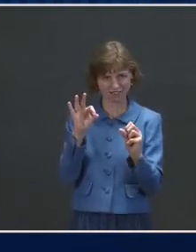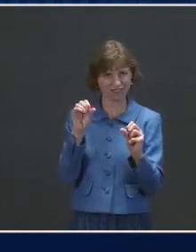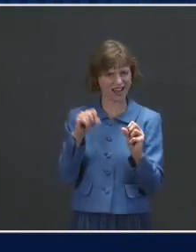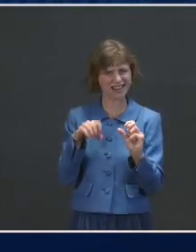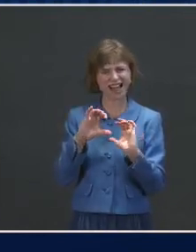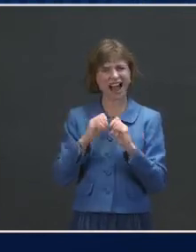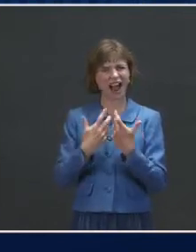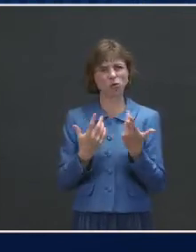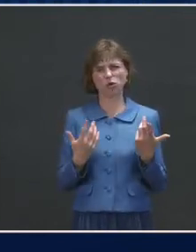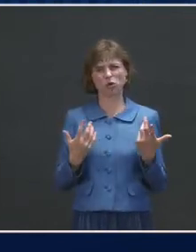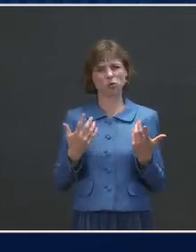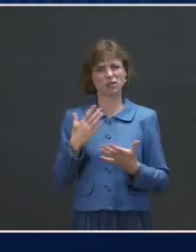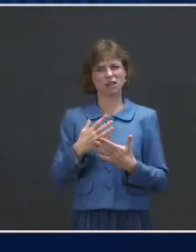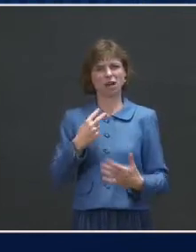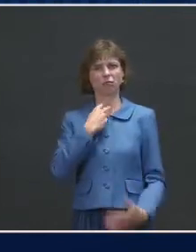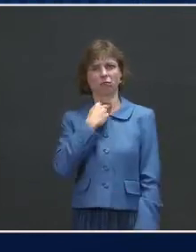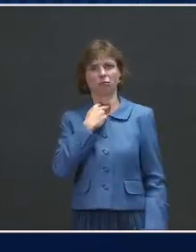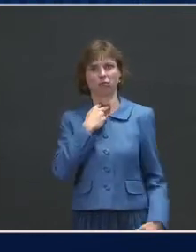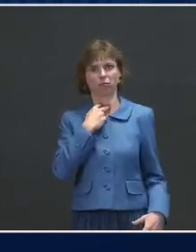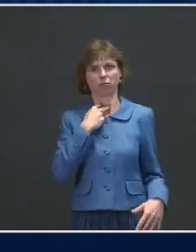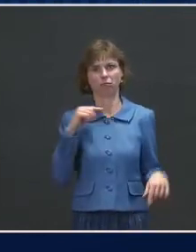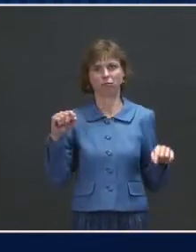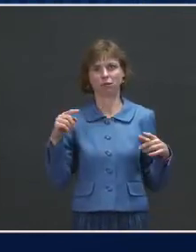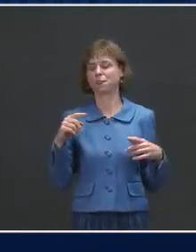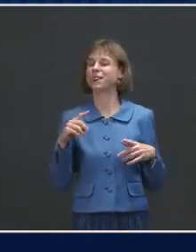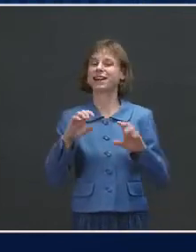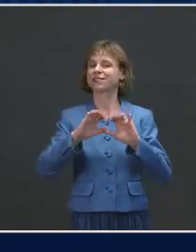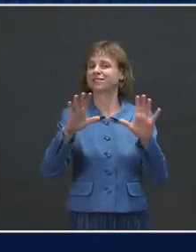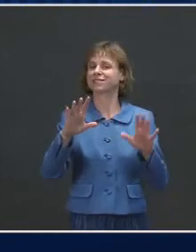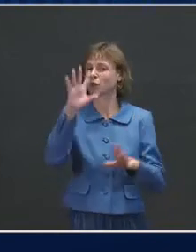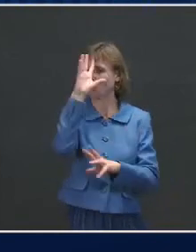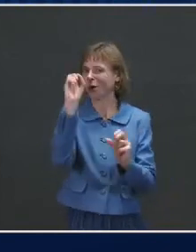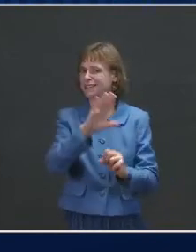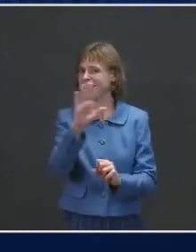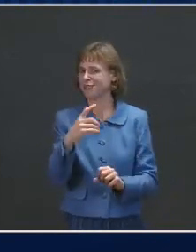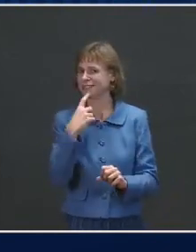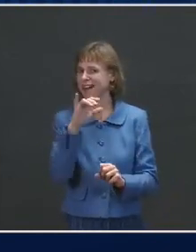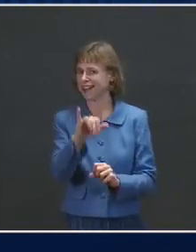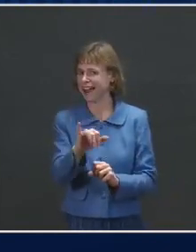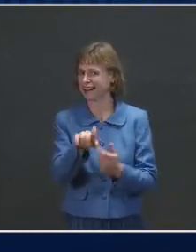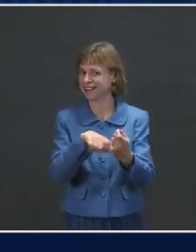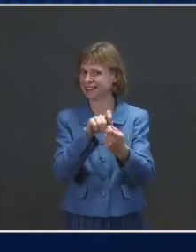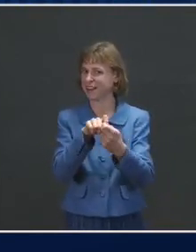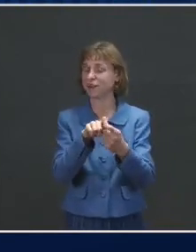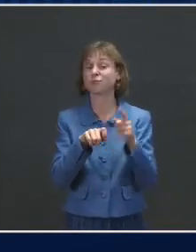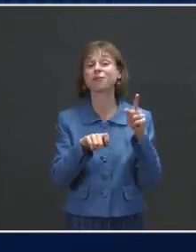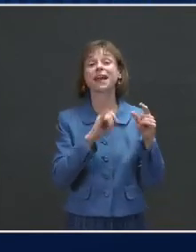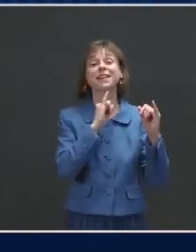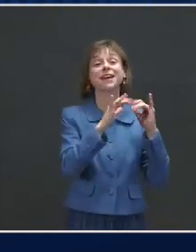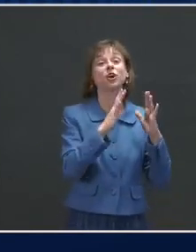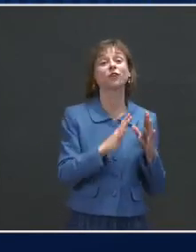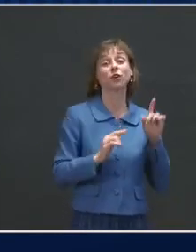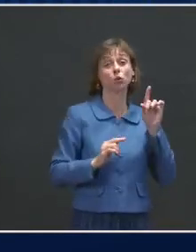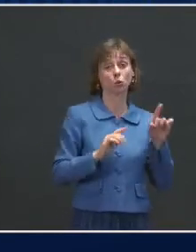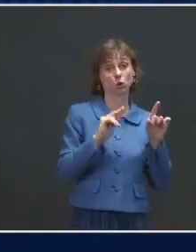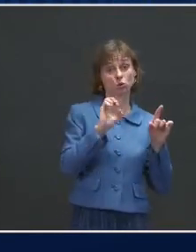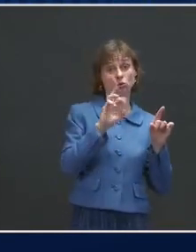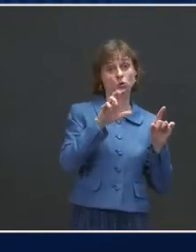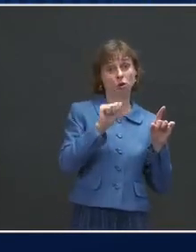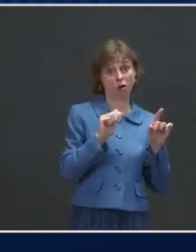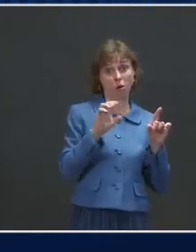stalemate? Well, just to be very clear, the president never said that exactly. It was stated by the interviewer, who Nora O'Donnell, who did